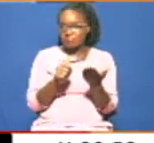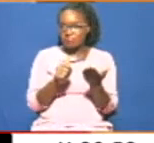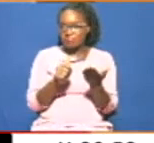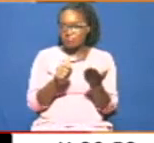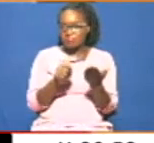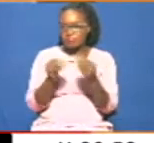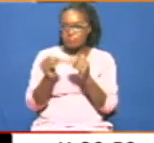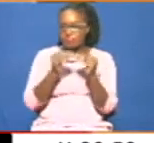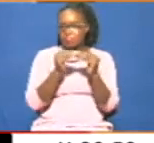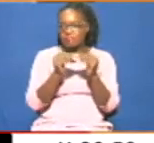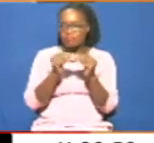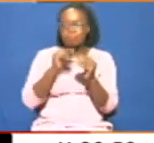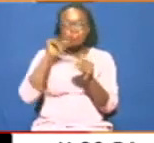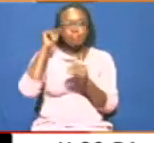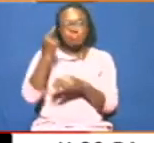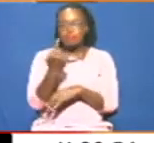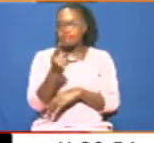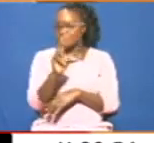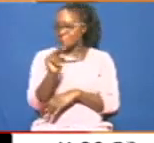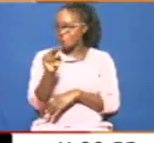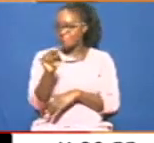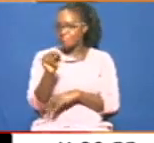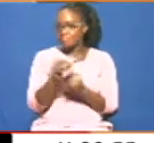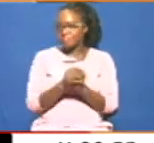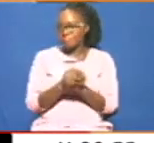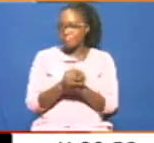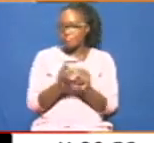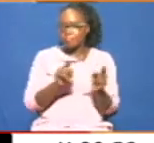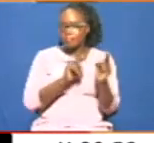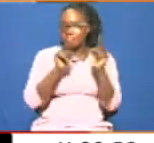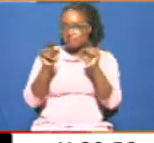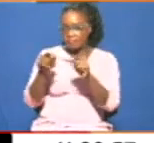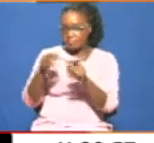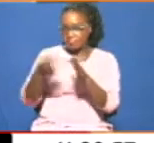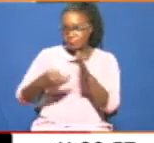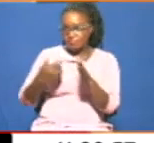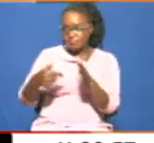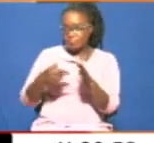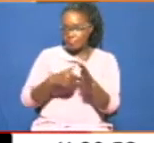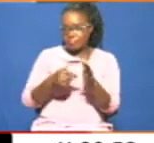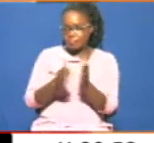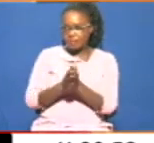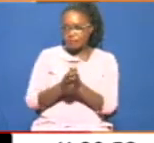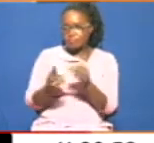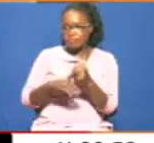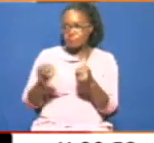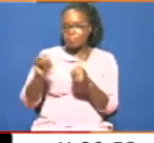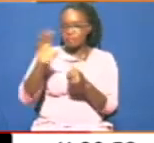limited to one gender. If you visit our factory, I think 60% of